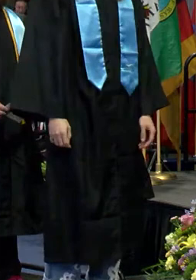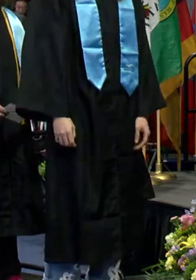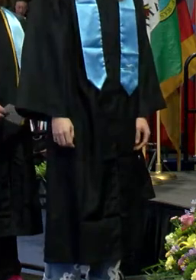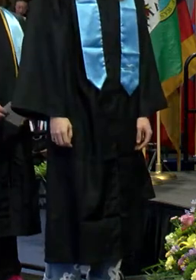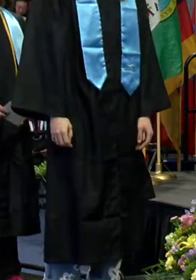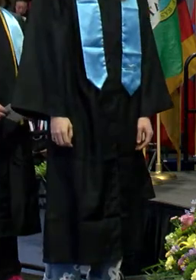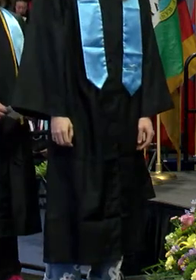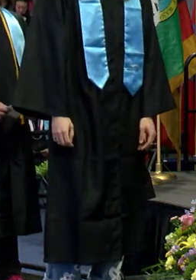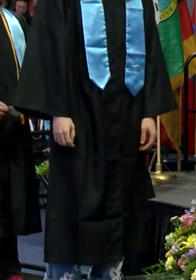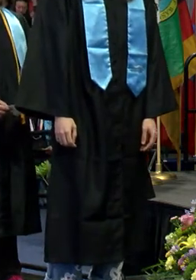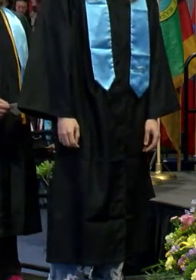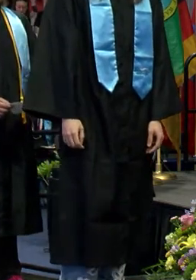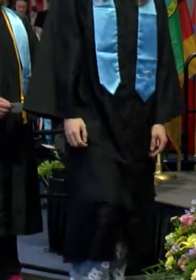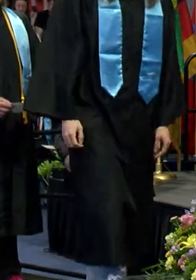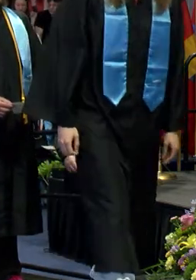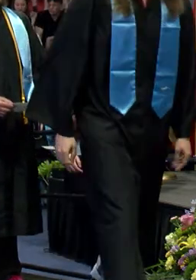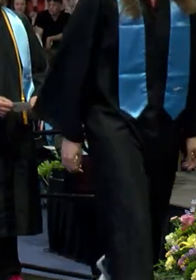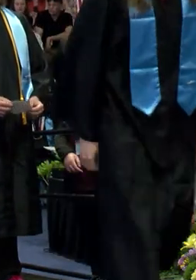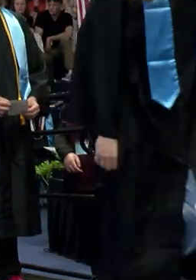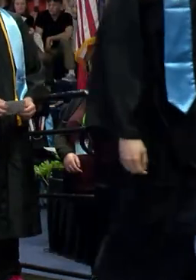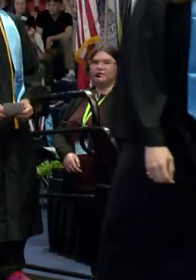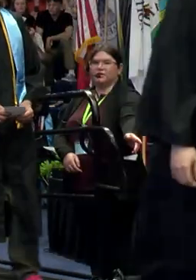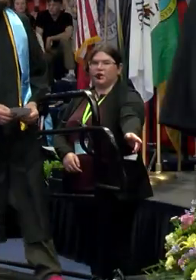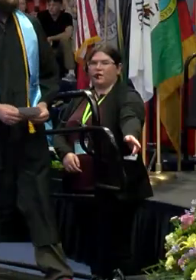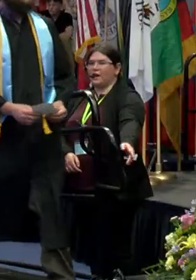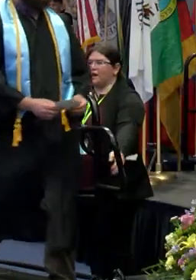Yeah! Ethan McDonald Zimmerman.